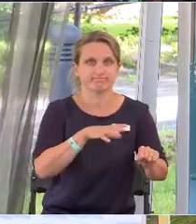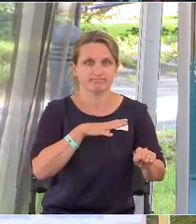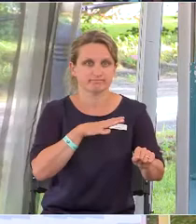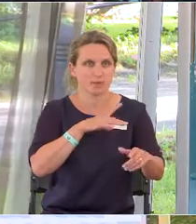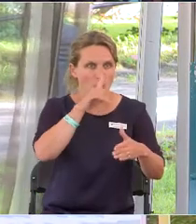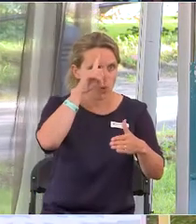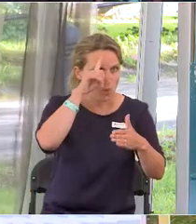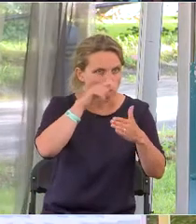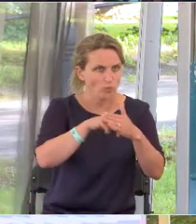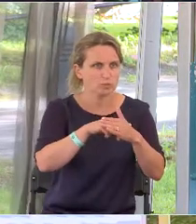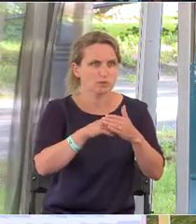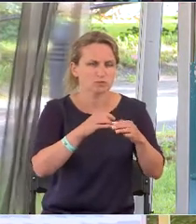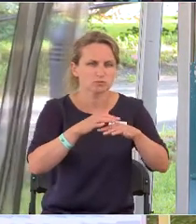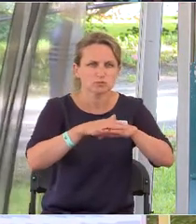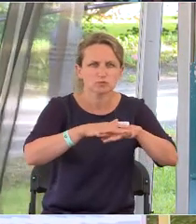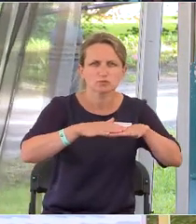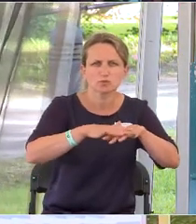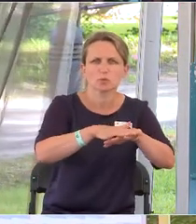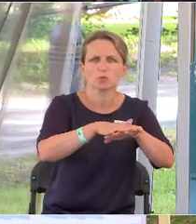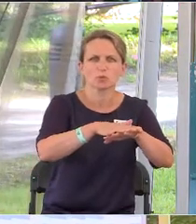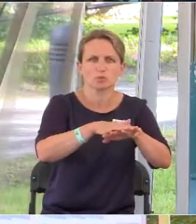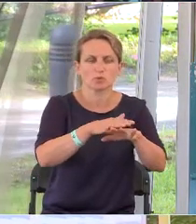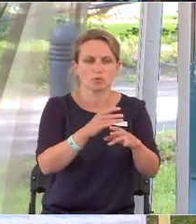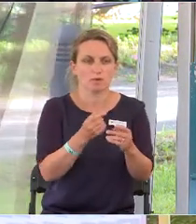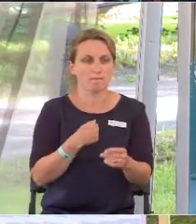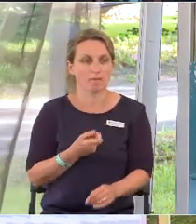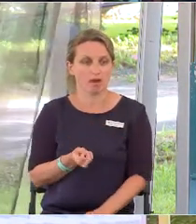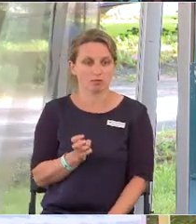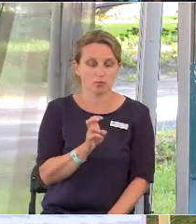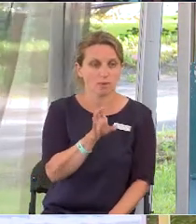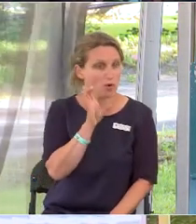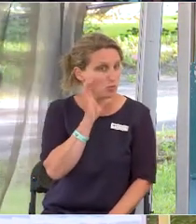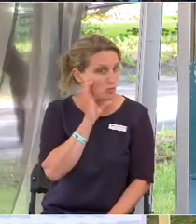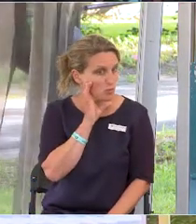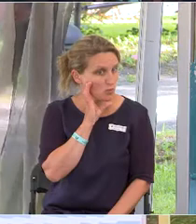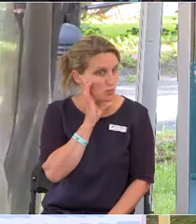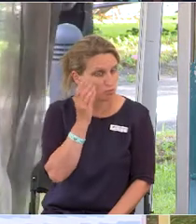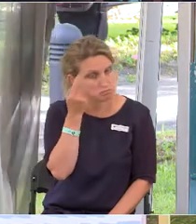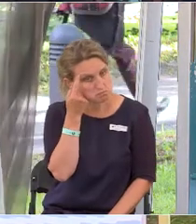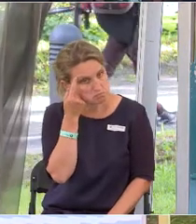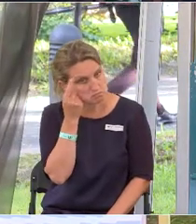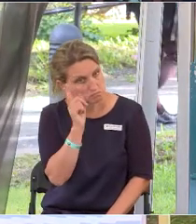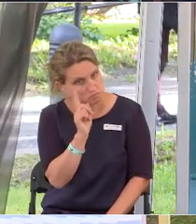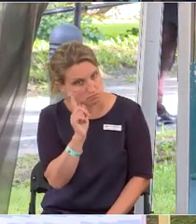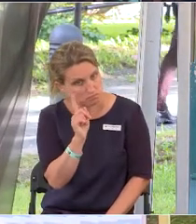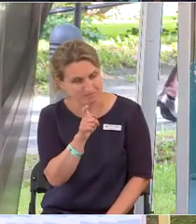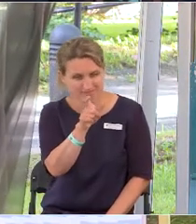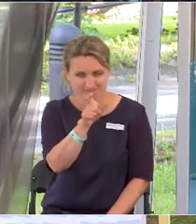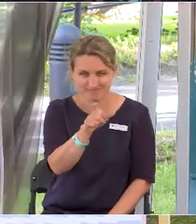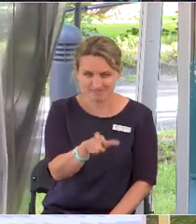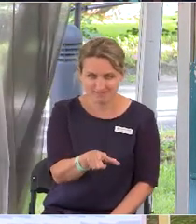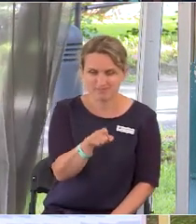sort of infrastructure or this, I go to you, I listen to you, you as a person, as an individual,